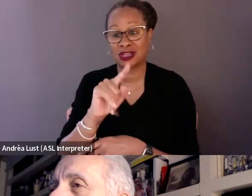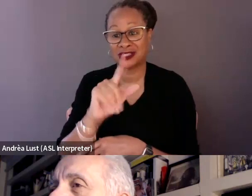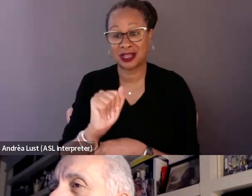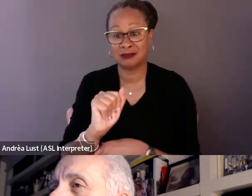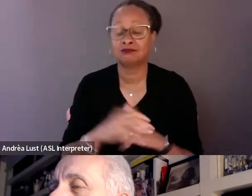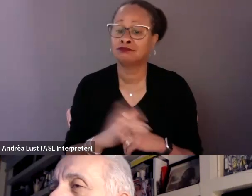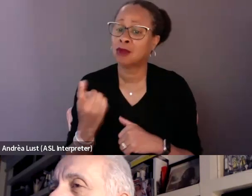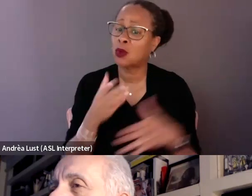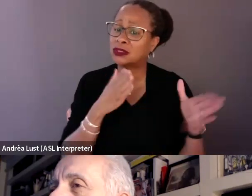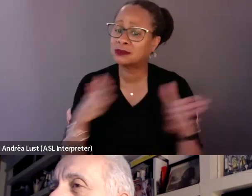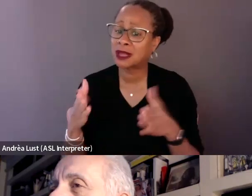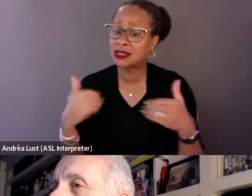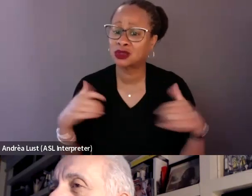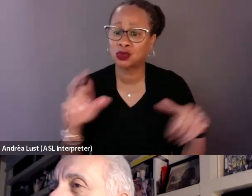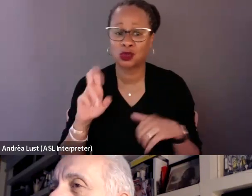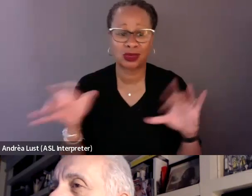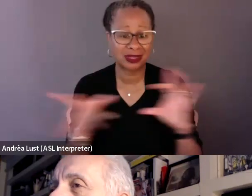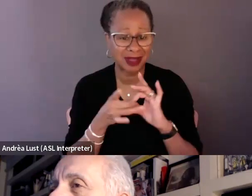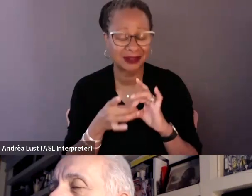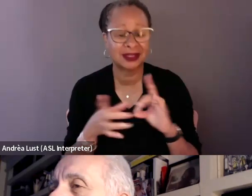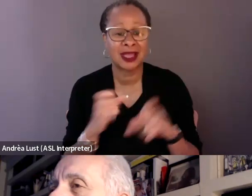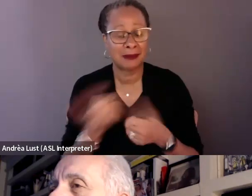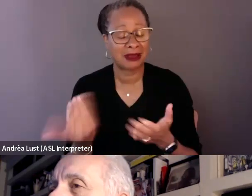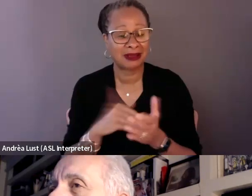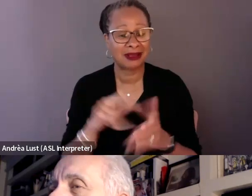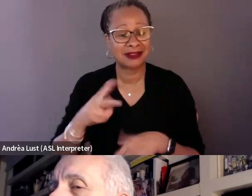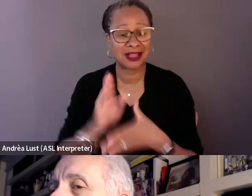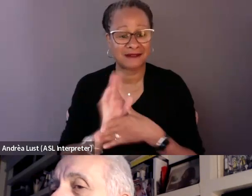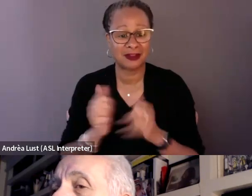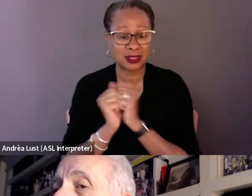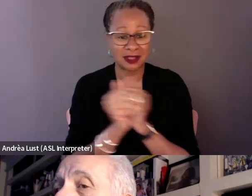plan to reunite at some point and make another film together?